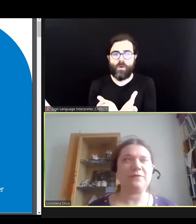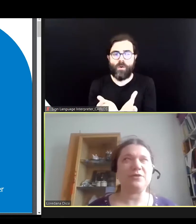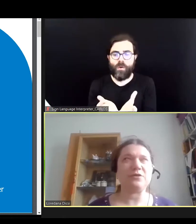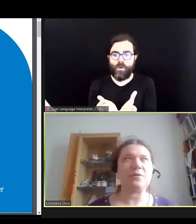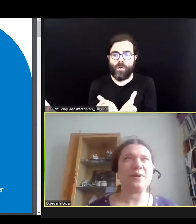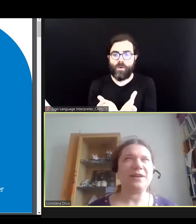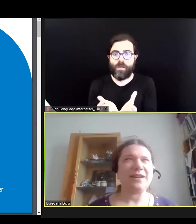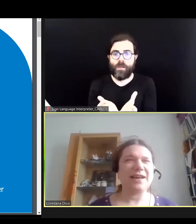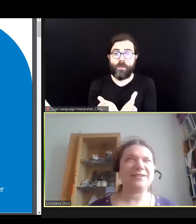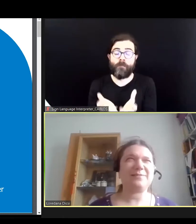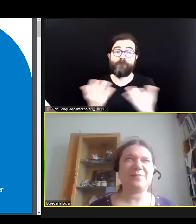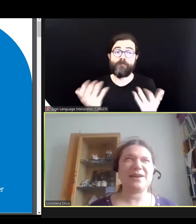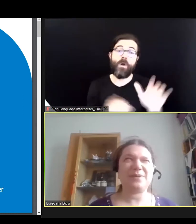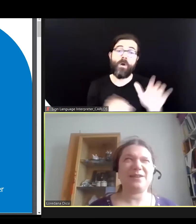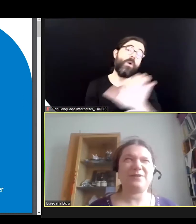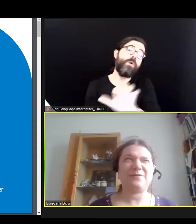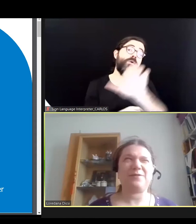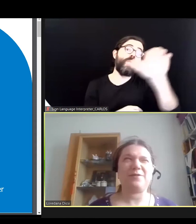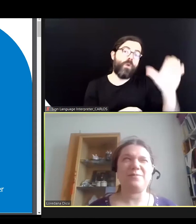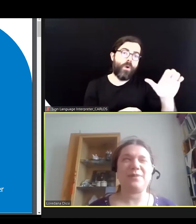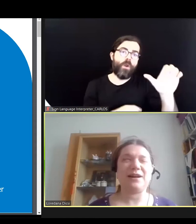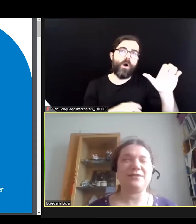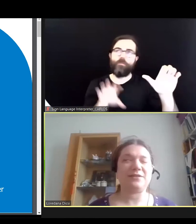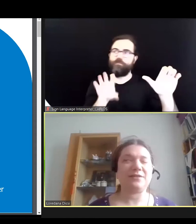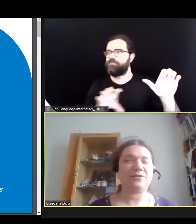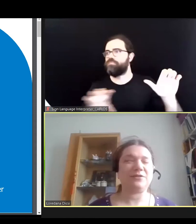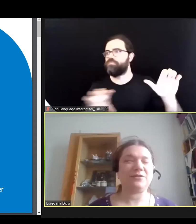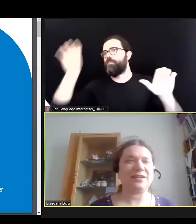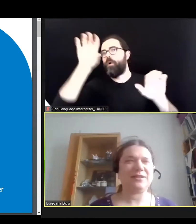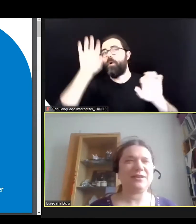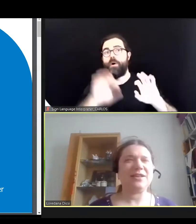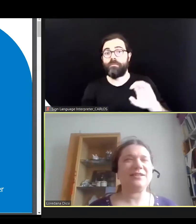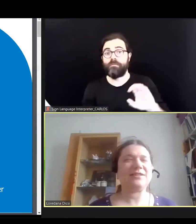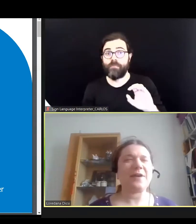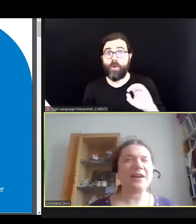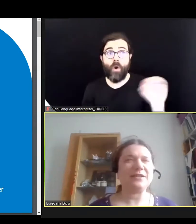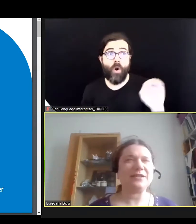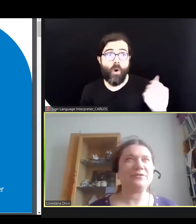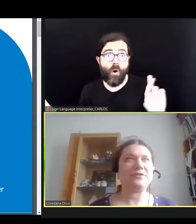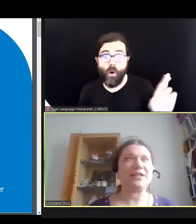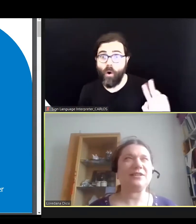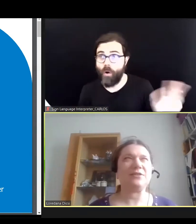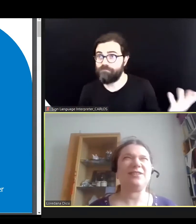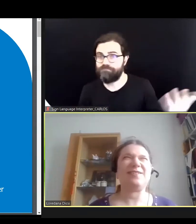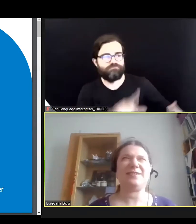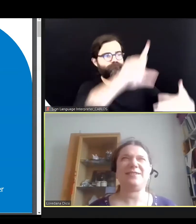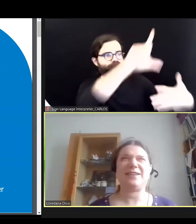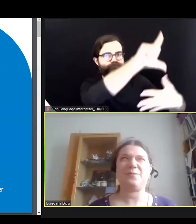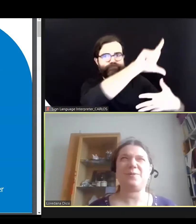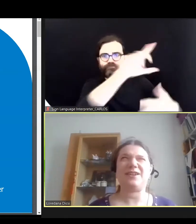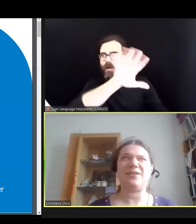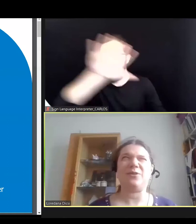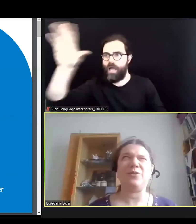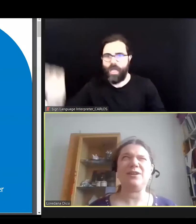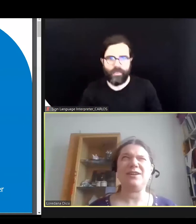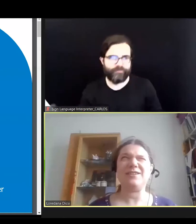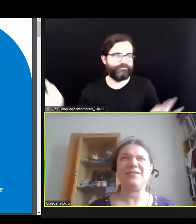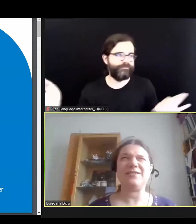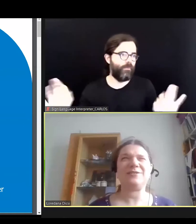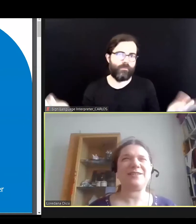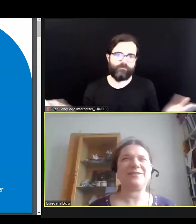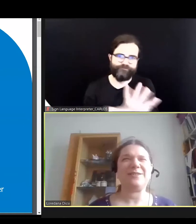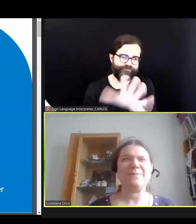of Europe, and maybe even from other continents. It is thanks to technology that we are all